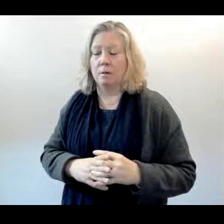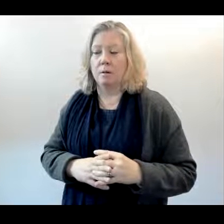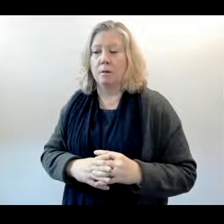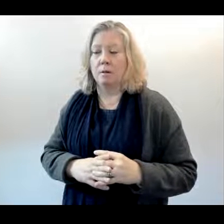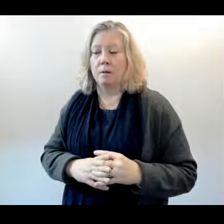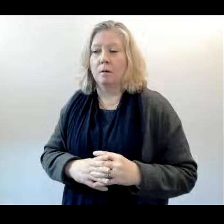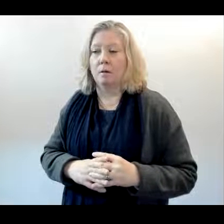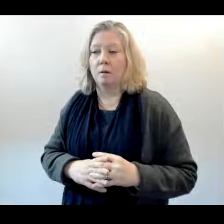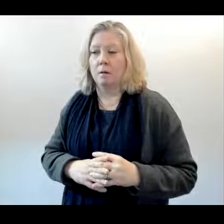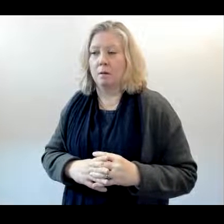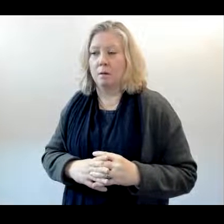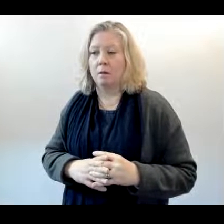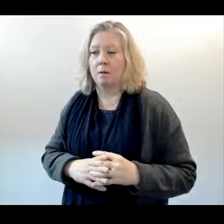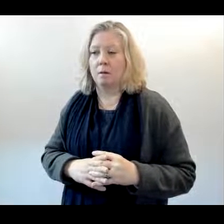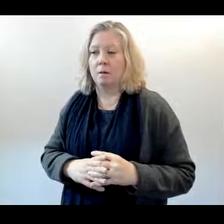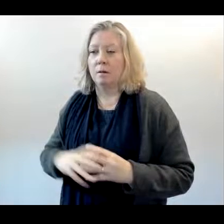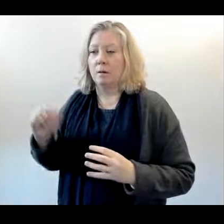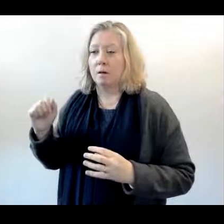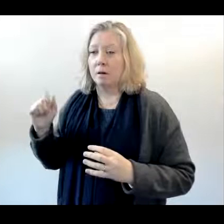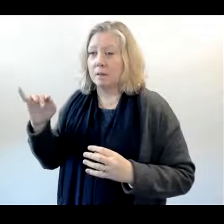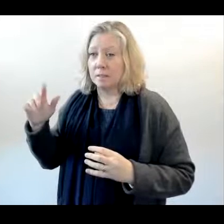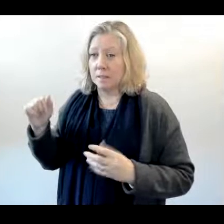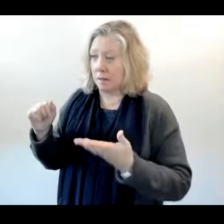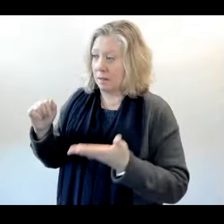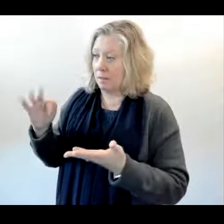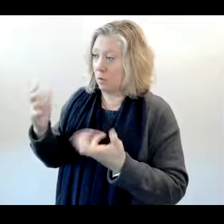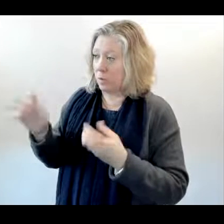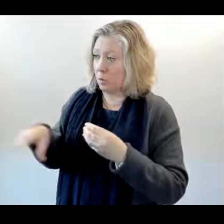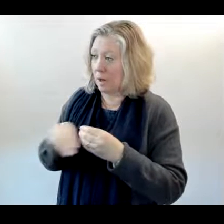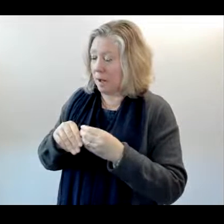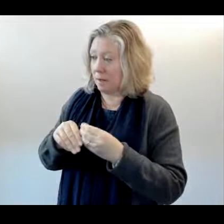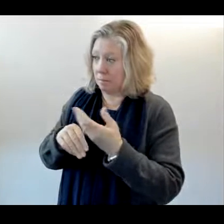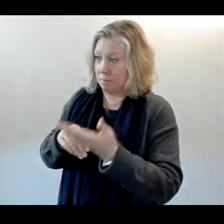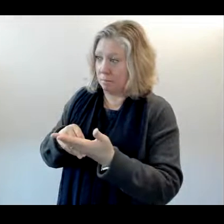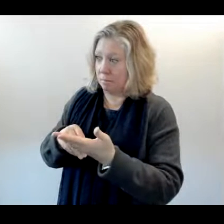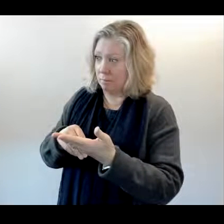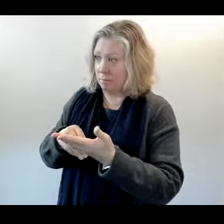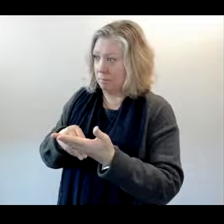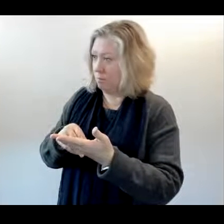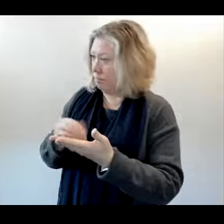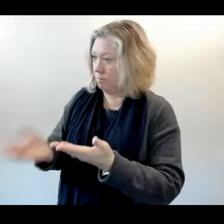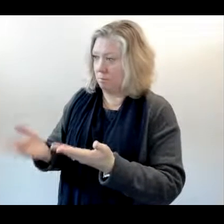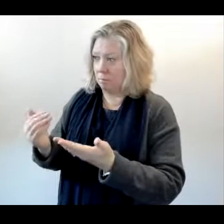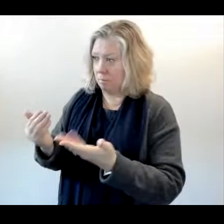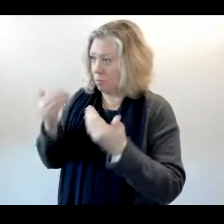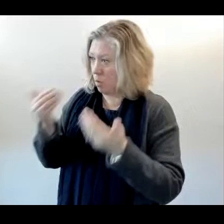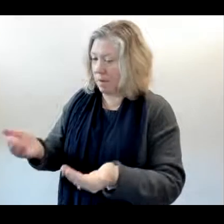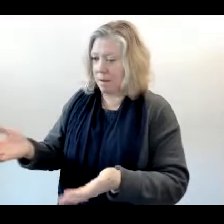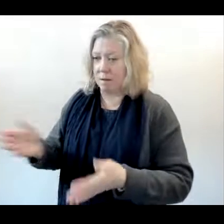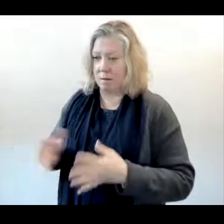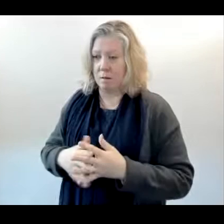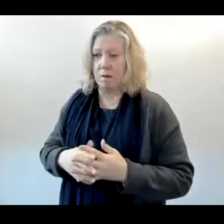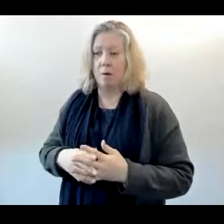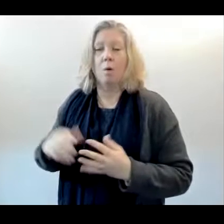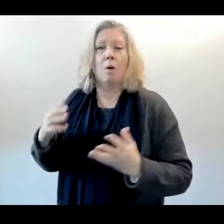Alicia, if you'd like to speak, the floor is yours. If not, I think we're open for questions from the board. I would just like to